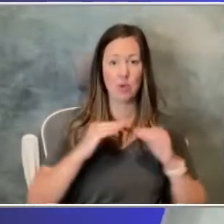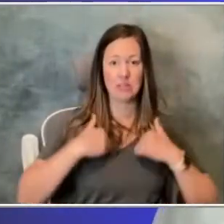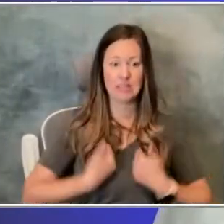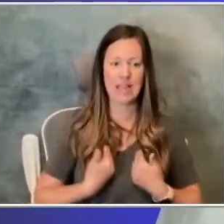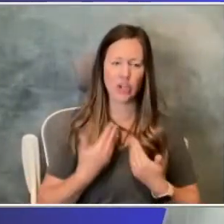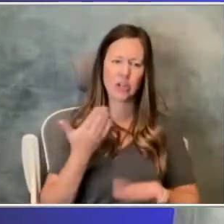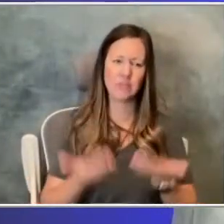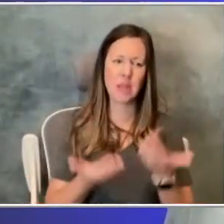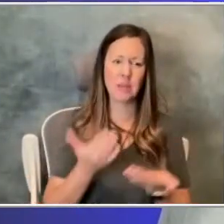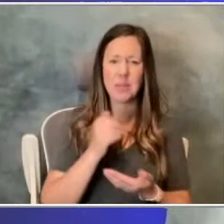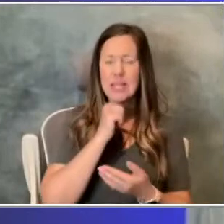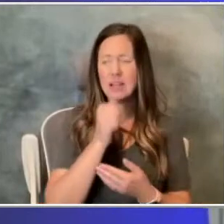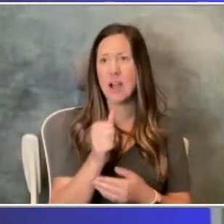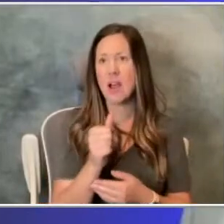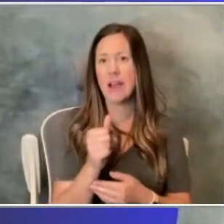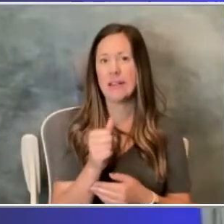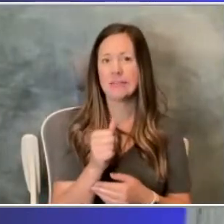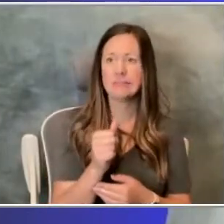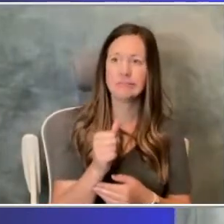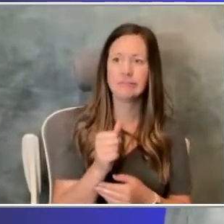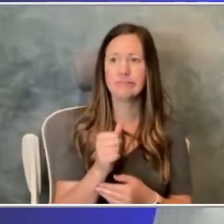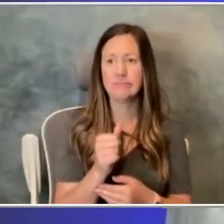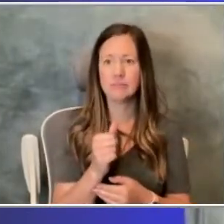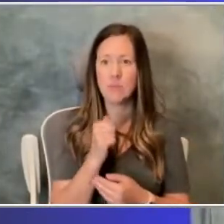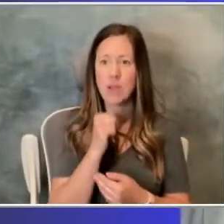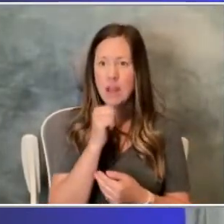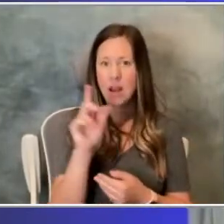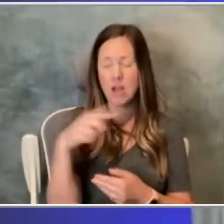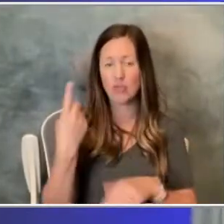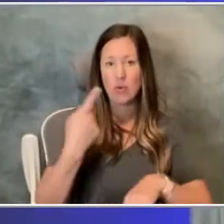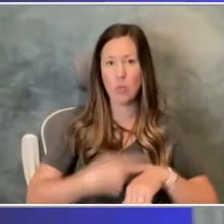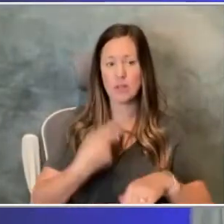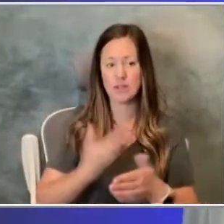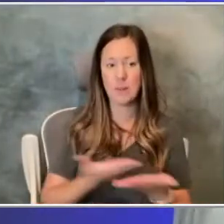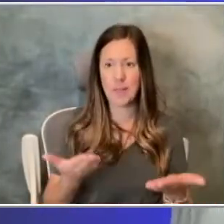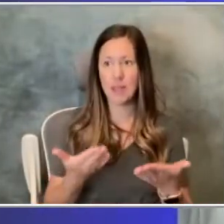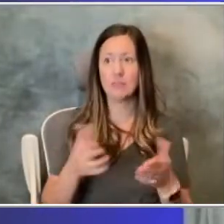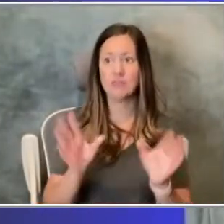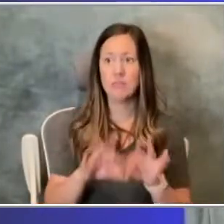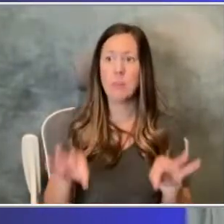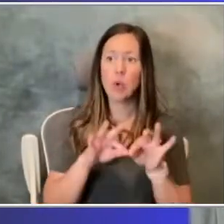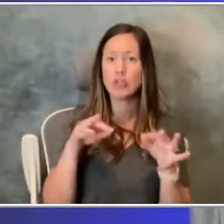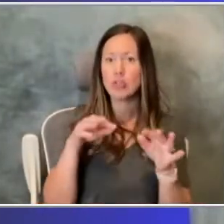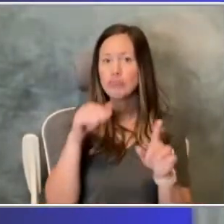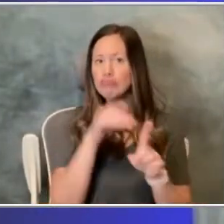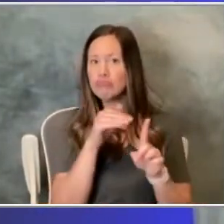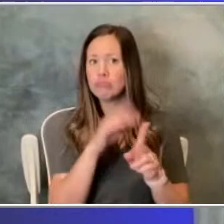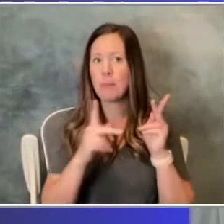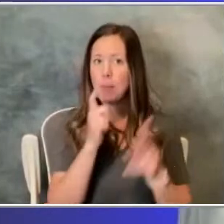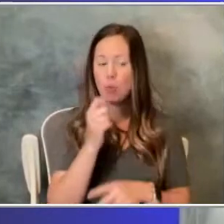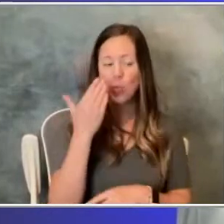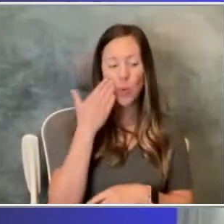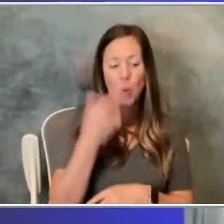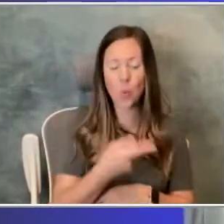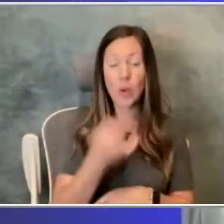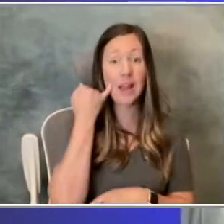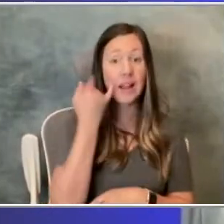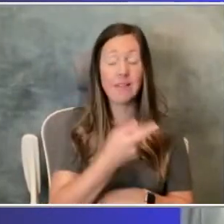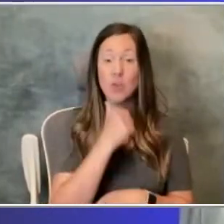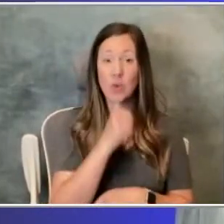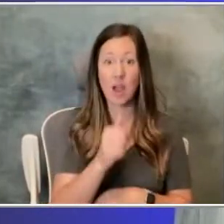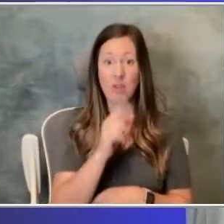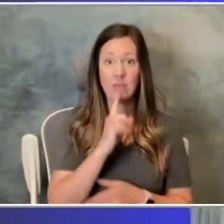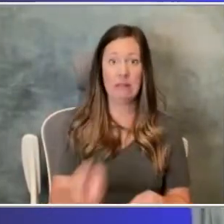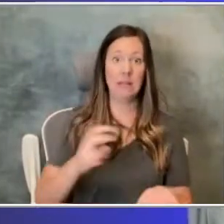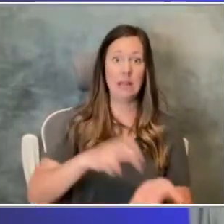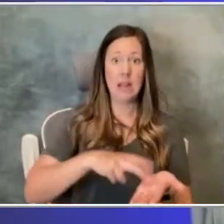just be just a one-time thing. So check in with the people who know you, and if you aren't getting up and getting around like you